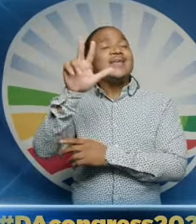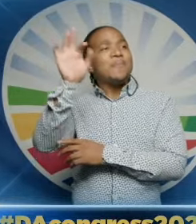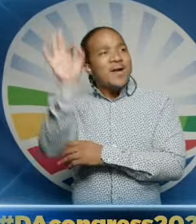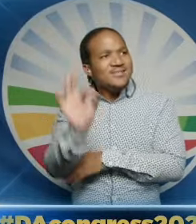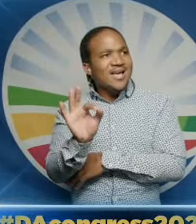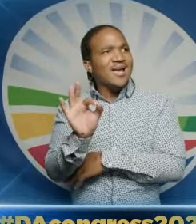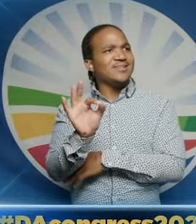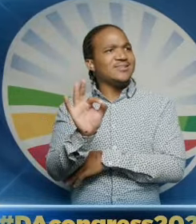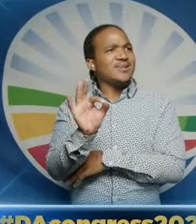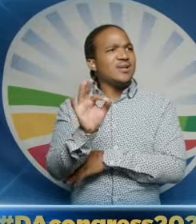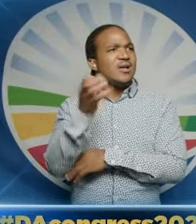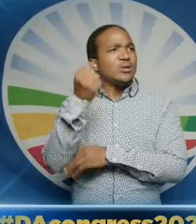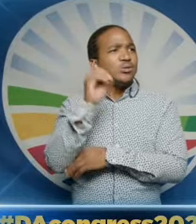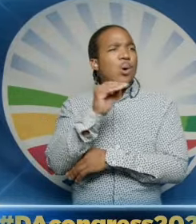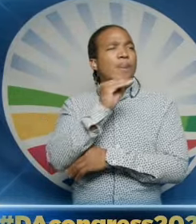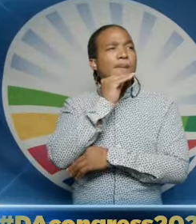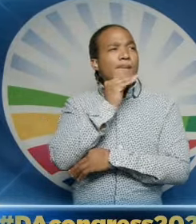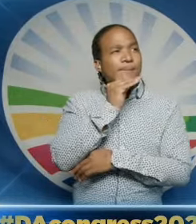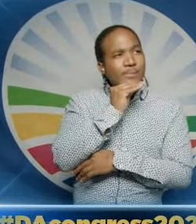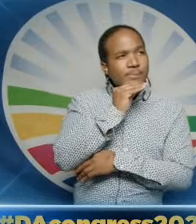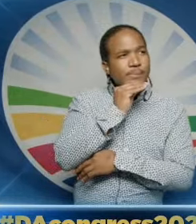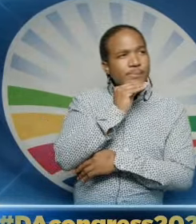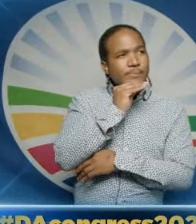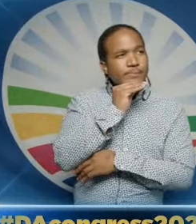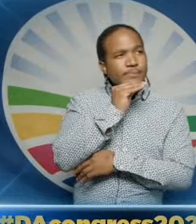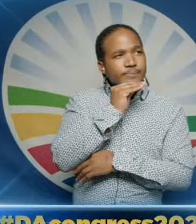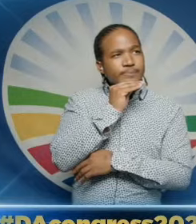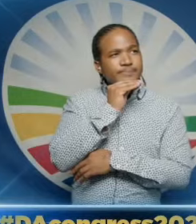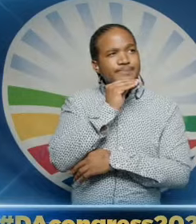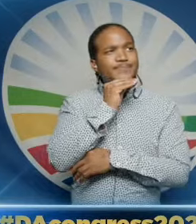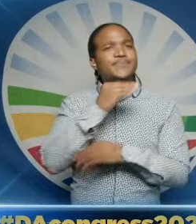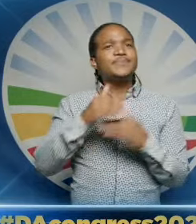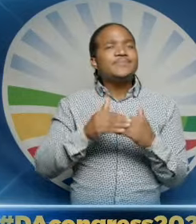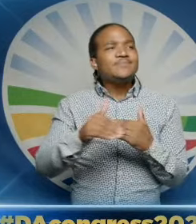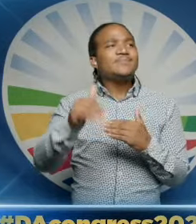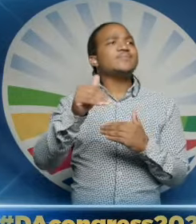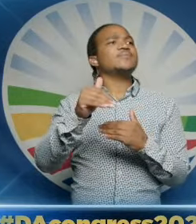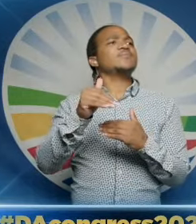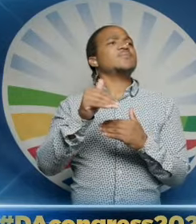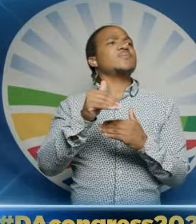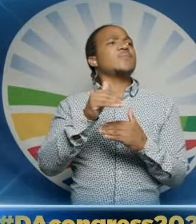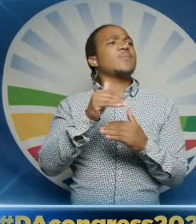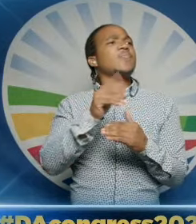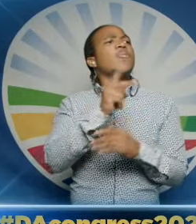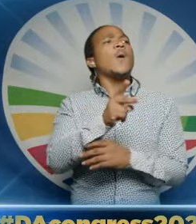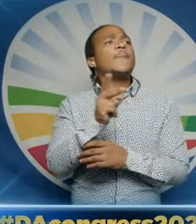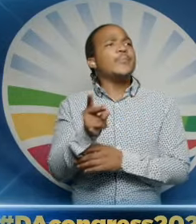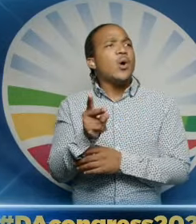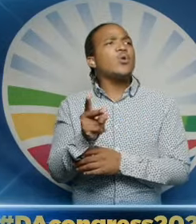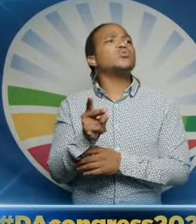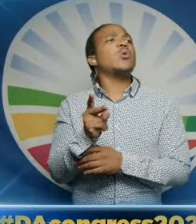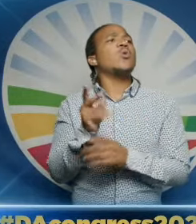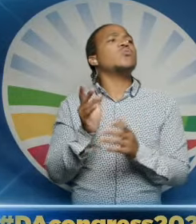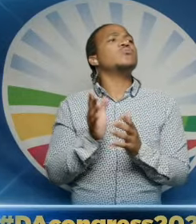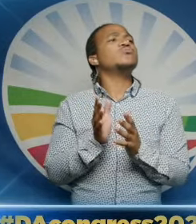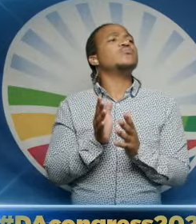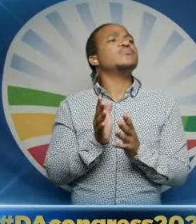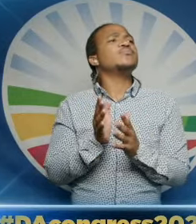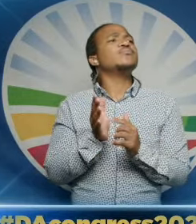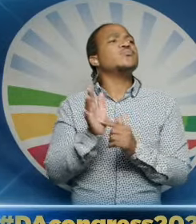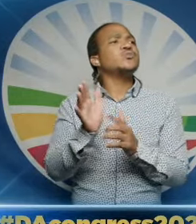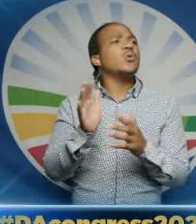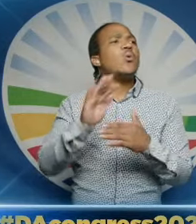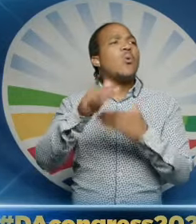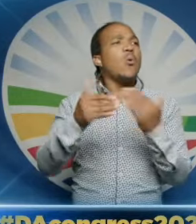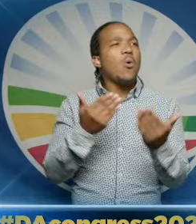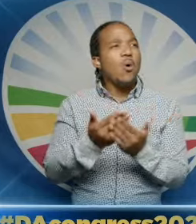98%. Chris, what is your message to the residents of Umgeni, but also to KZN over